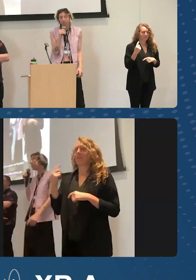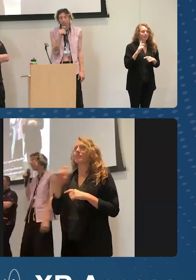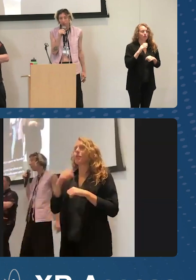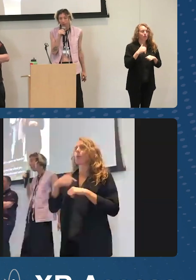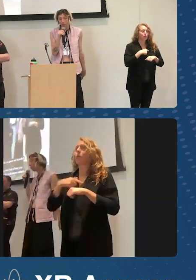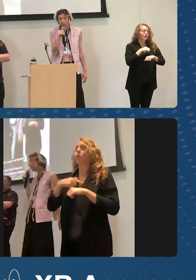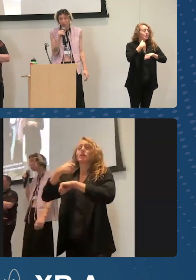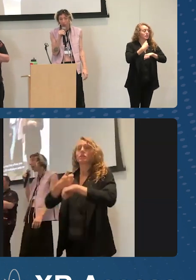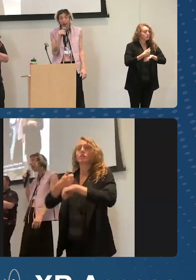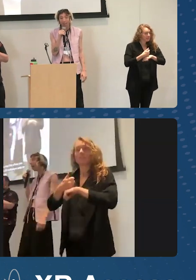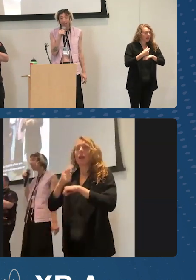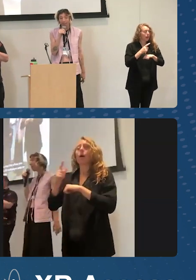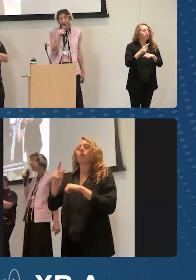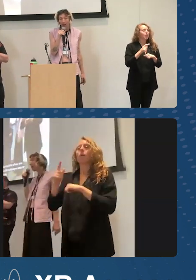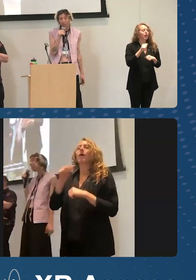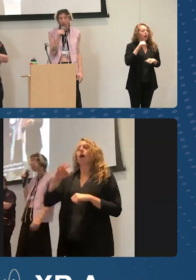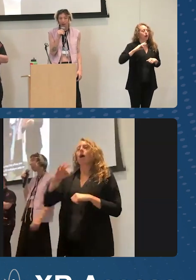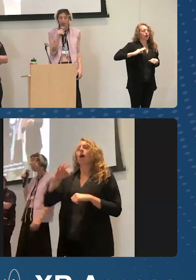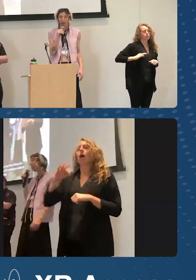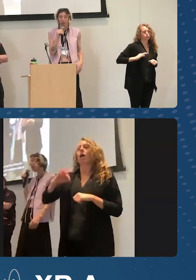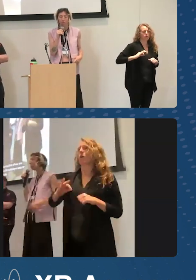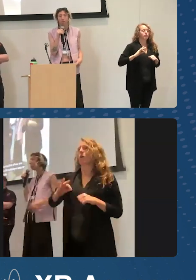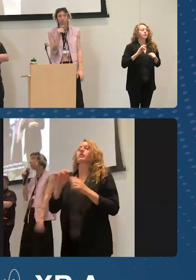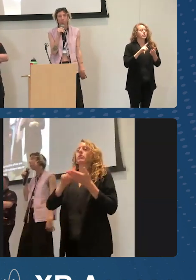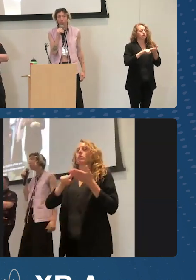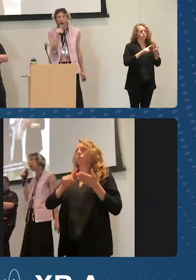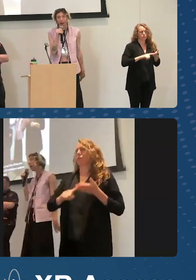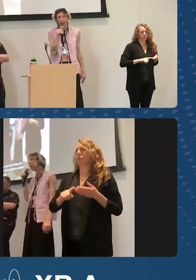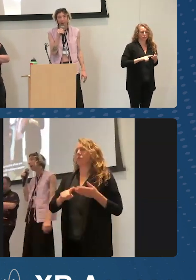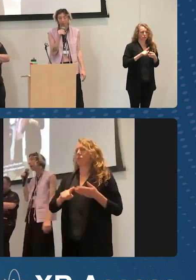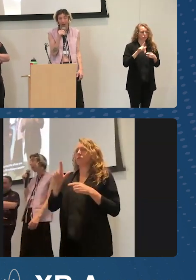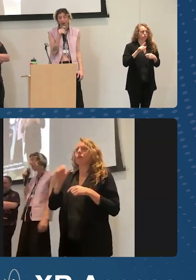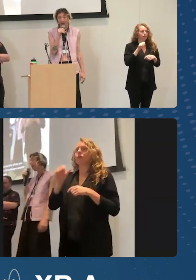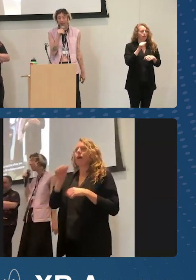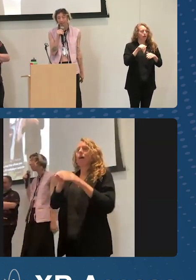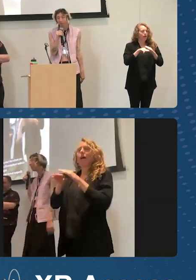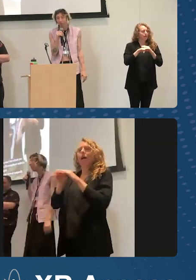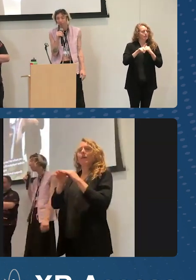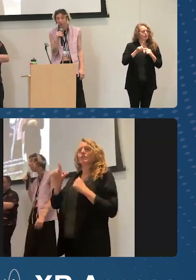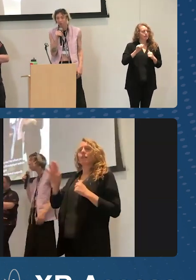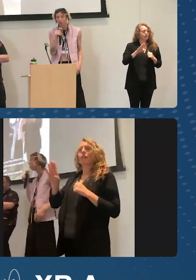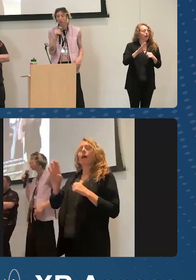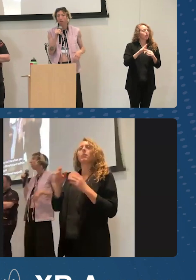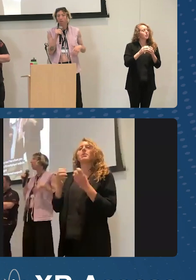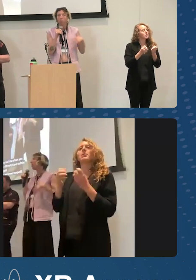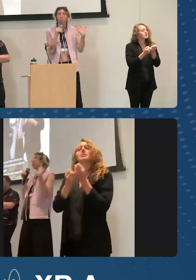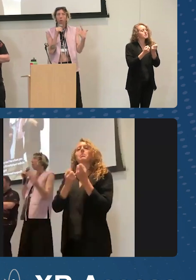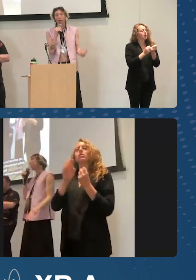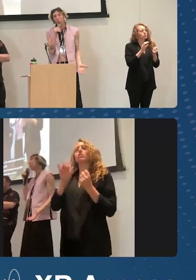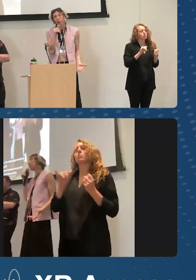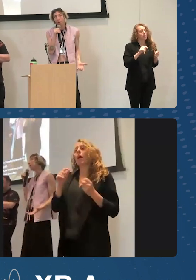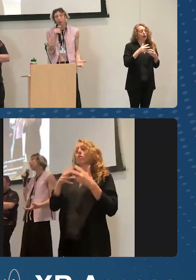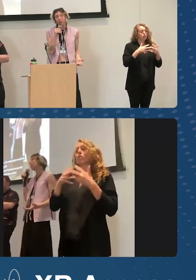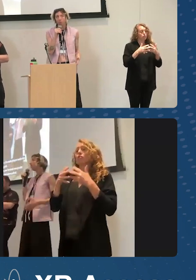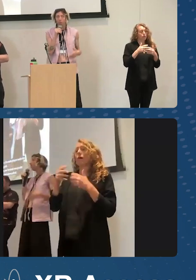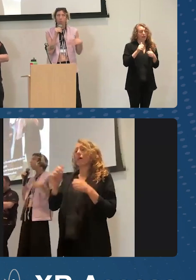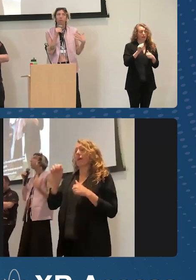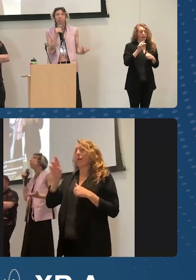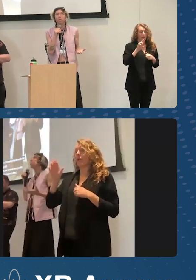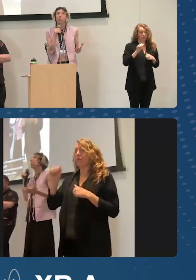research initiative called Virtual Access Lab, co-sponsored by Gray Area in San Francisco, where